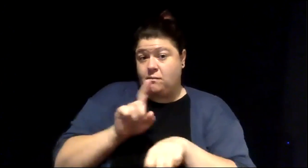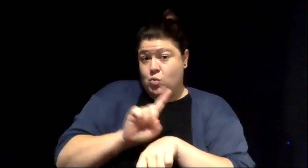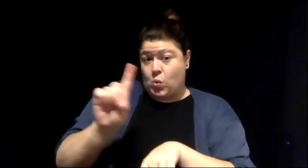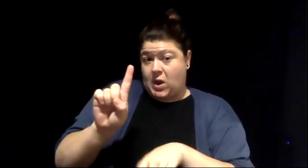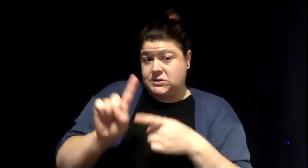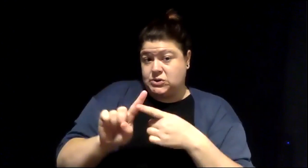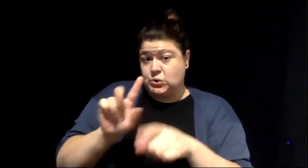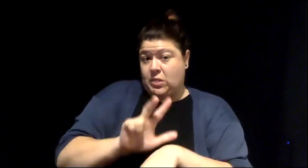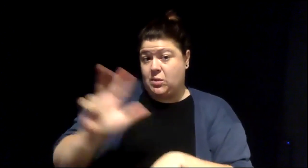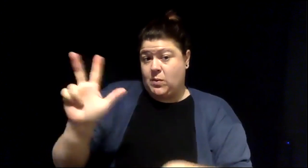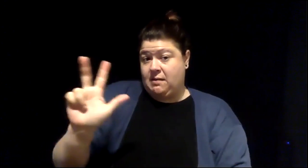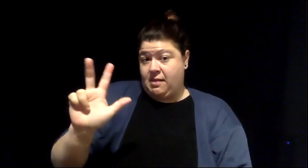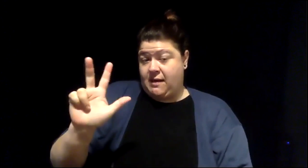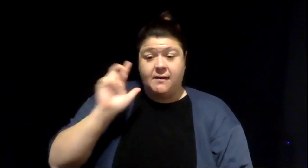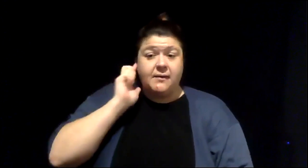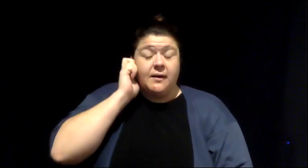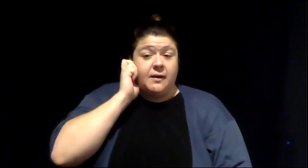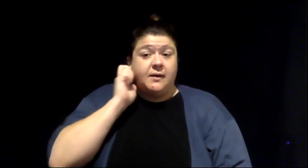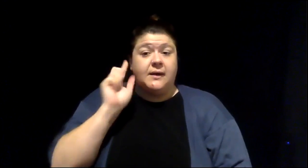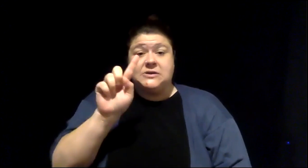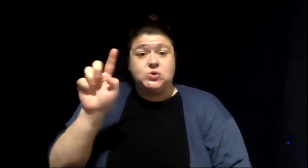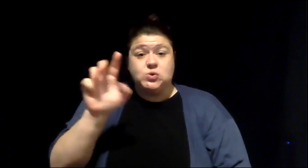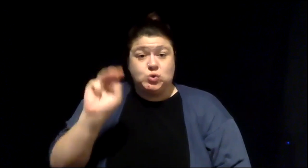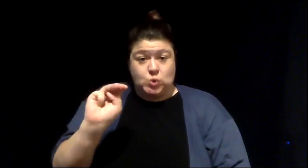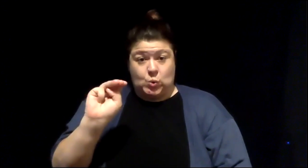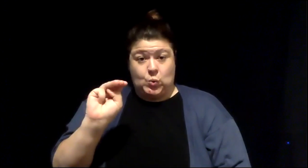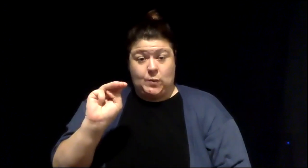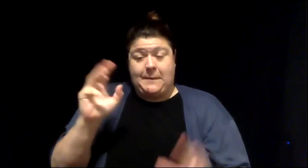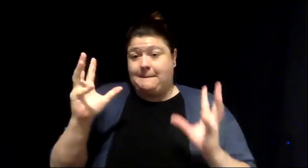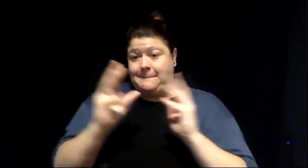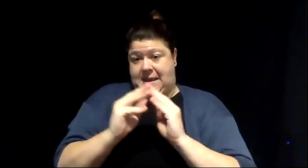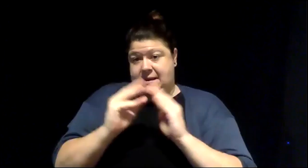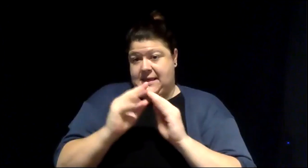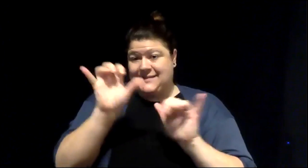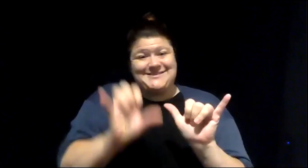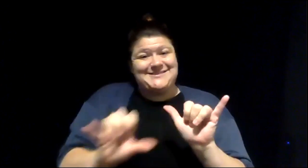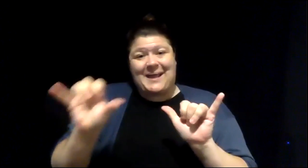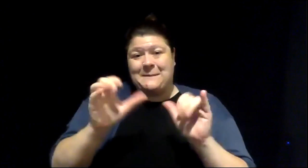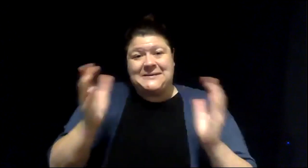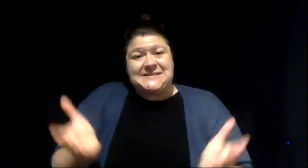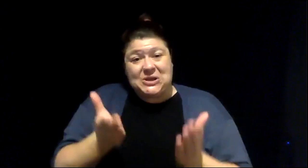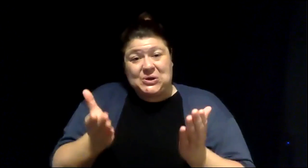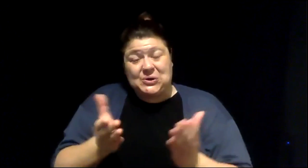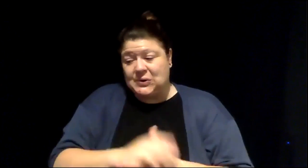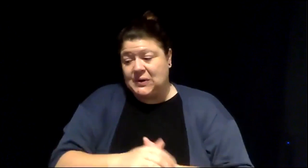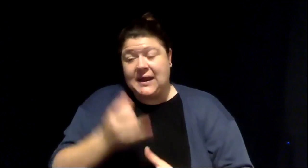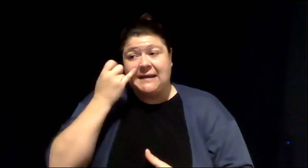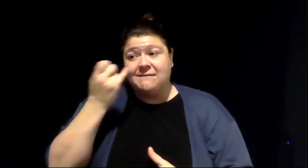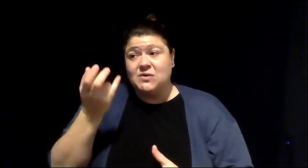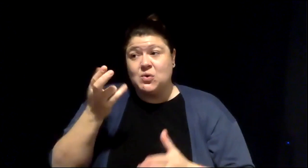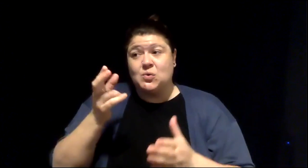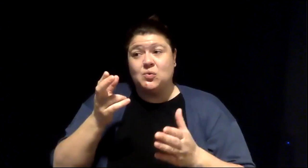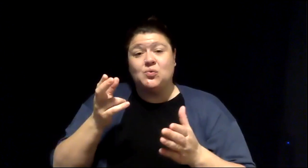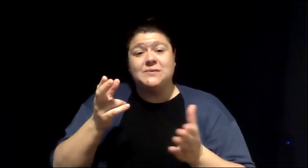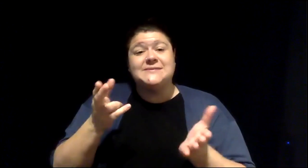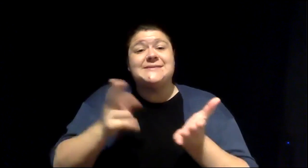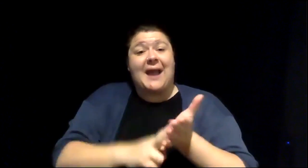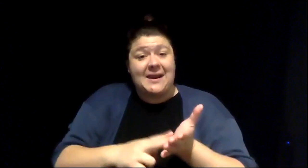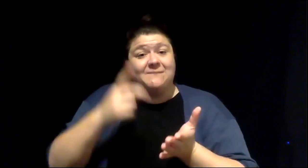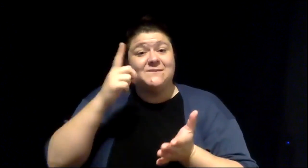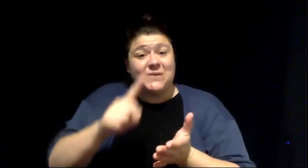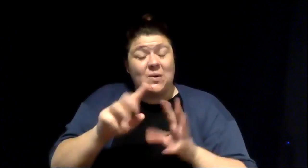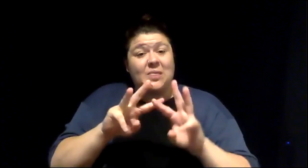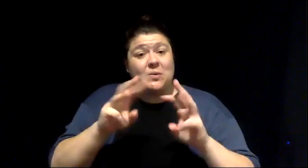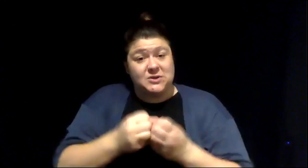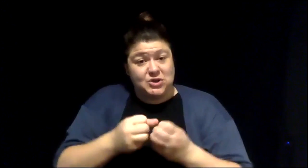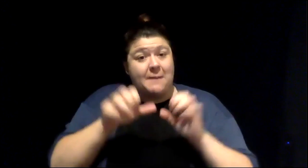3 p.m. and it's a Zoom meeting, just like the same way that we meet here. If you register for the workshop, you can